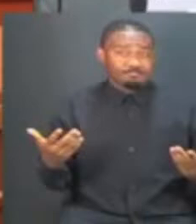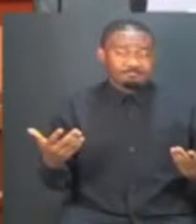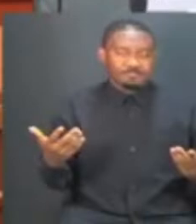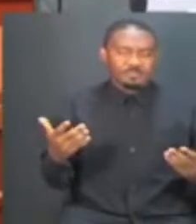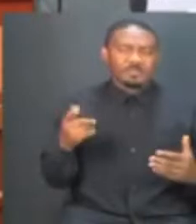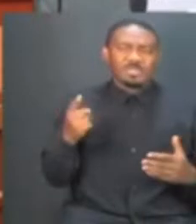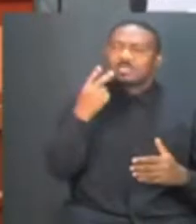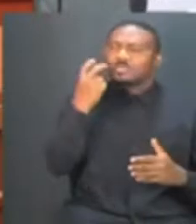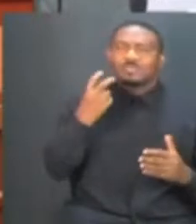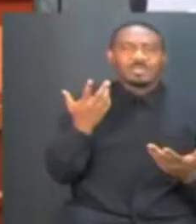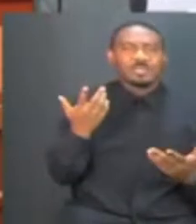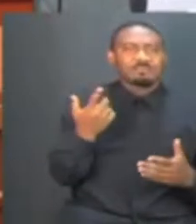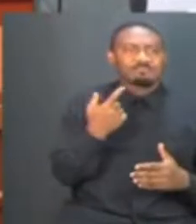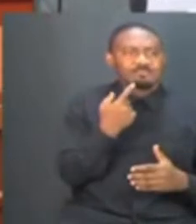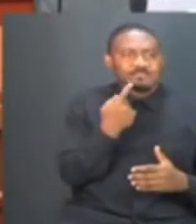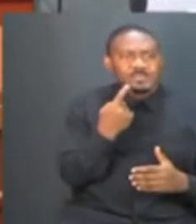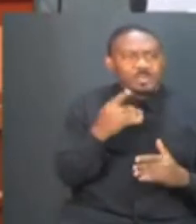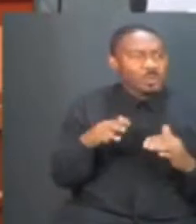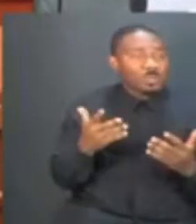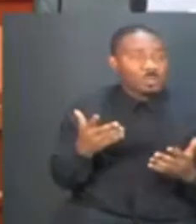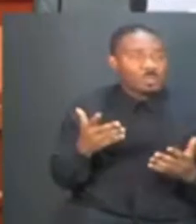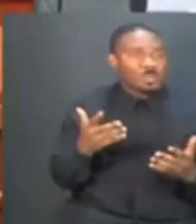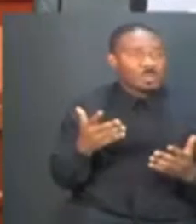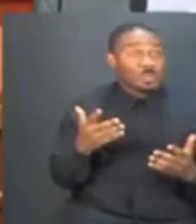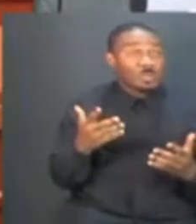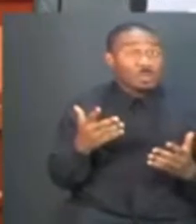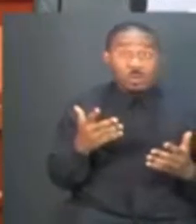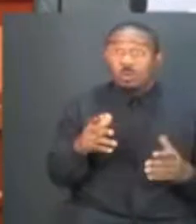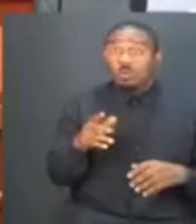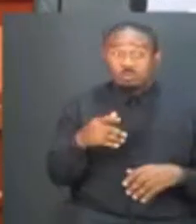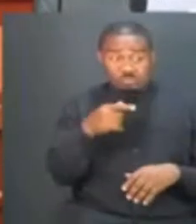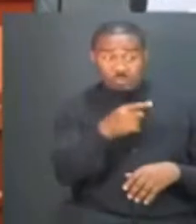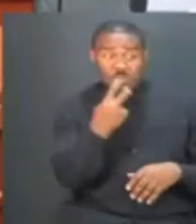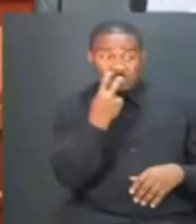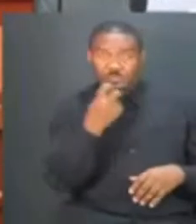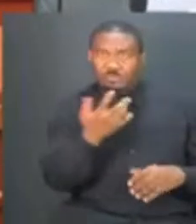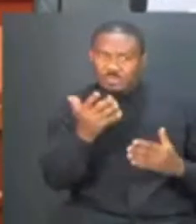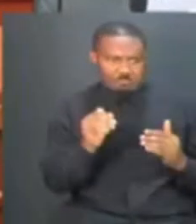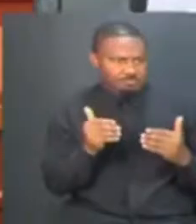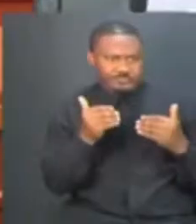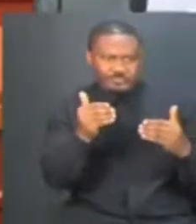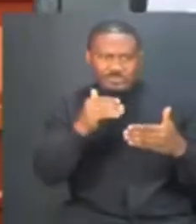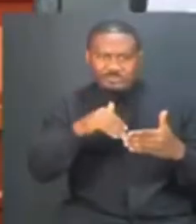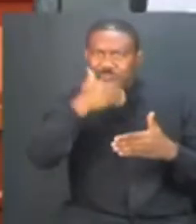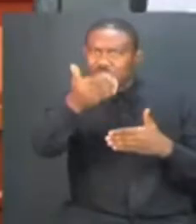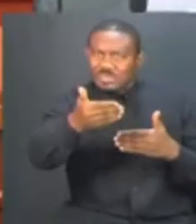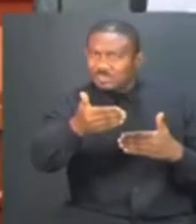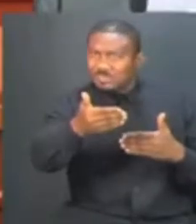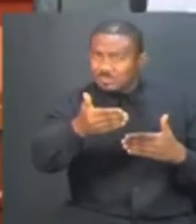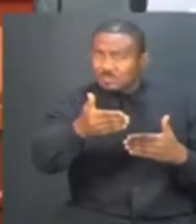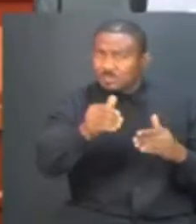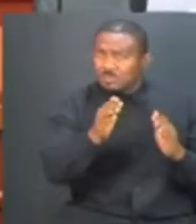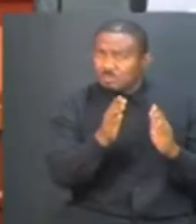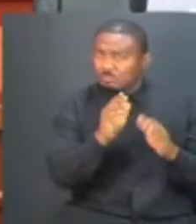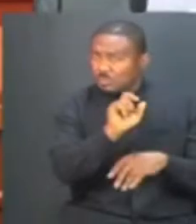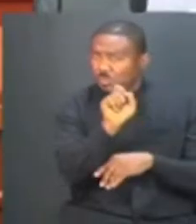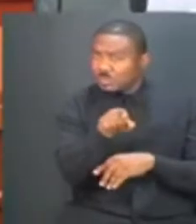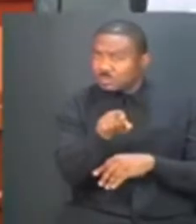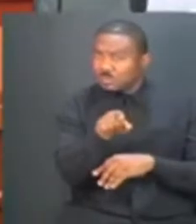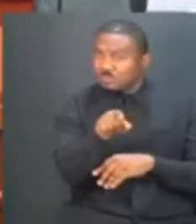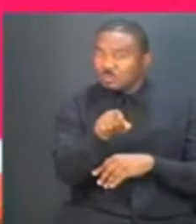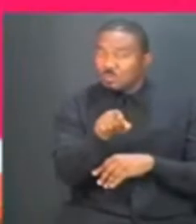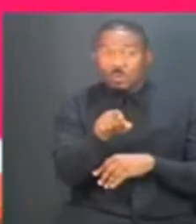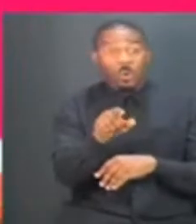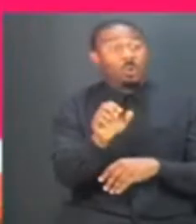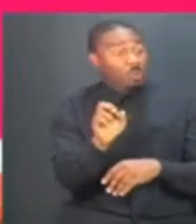had made... So, if the speaker proceeded to the next question, the speaker did not direct that the